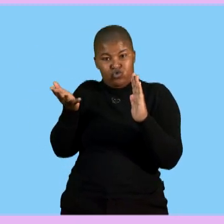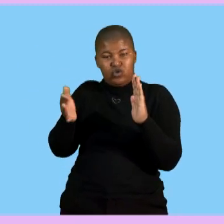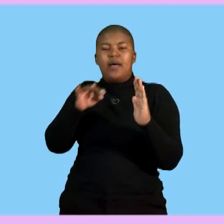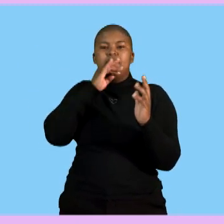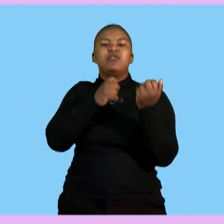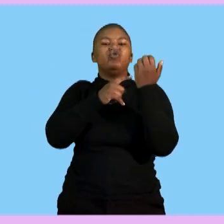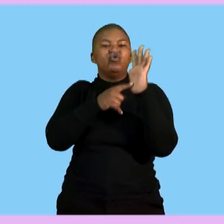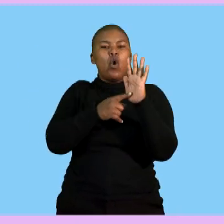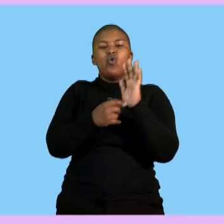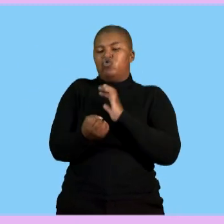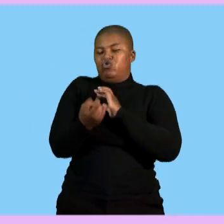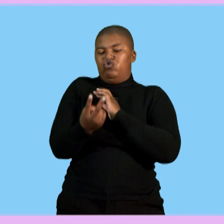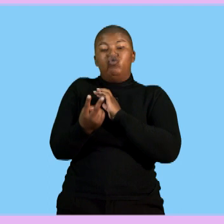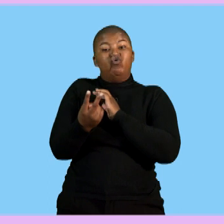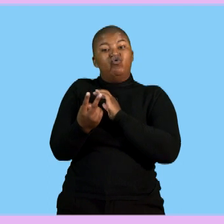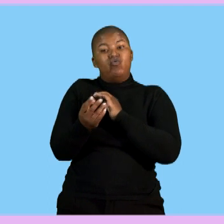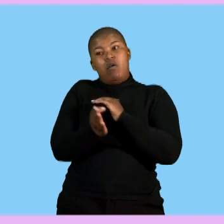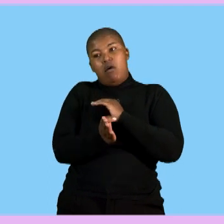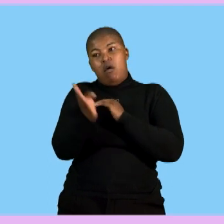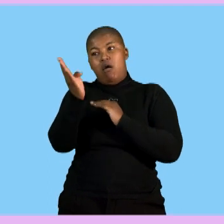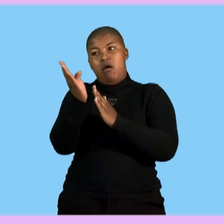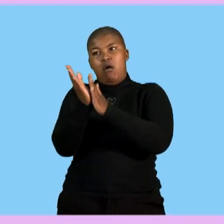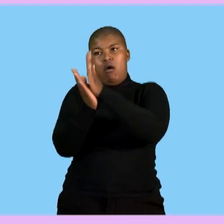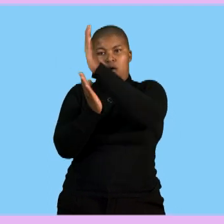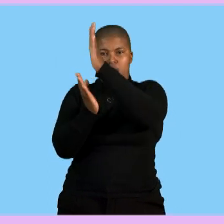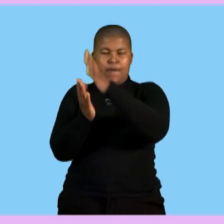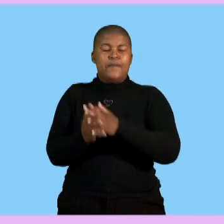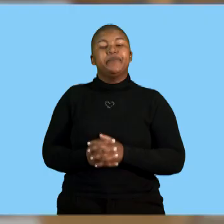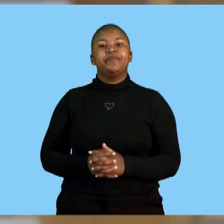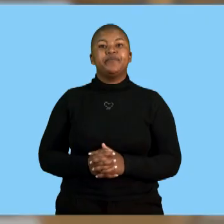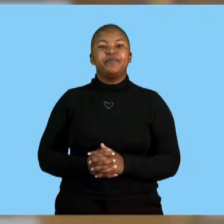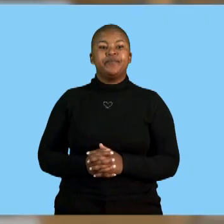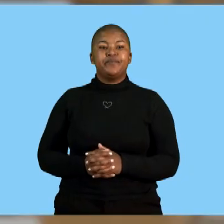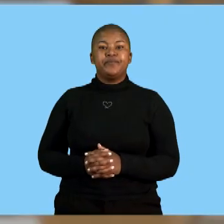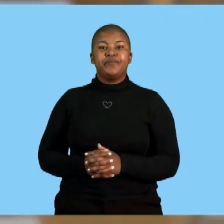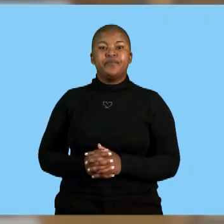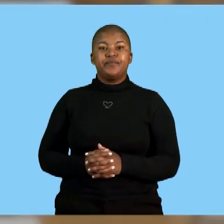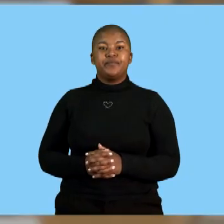the steepness of the two lines will then determine the slope.